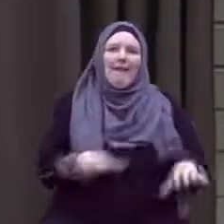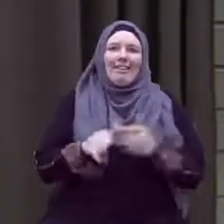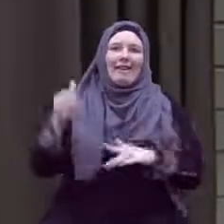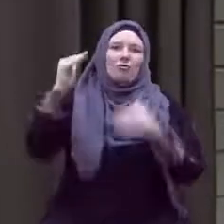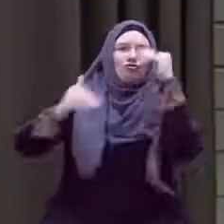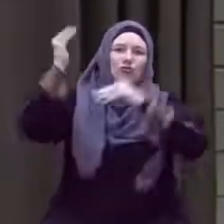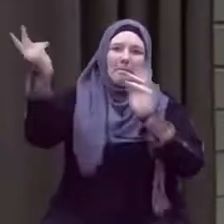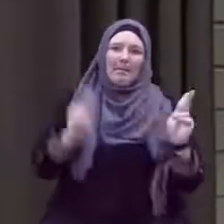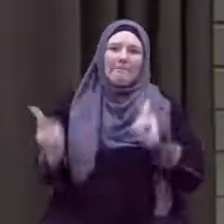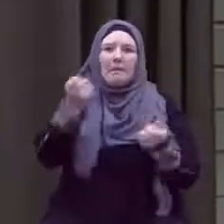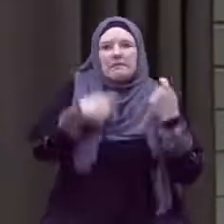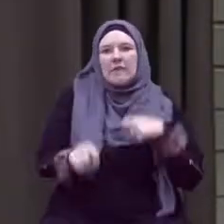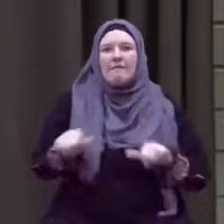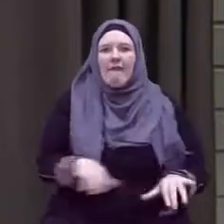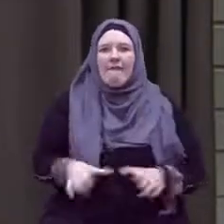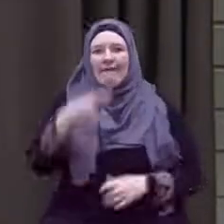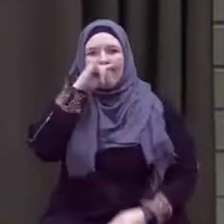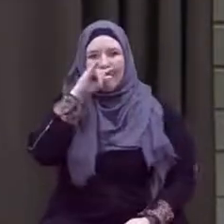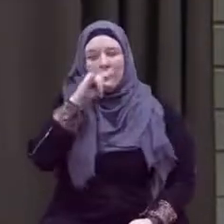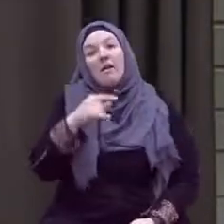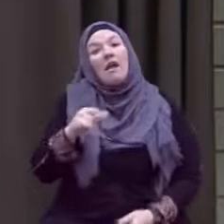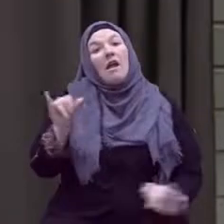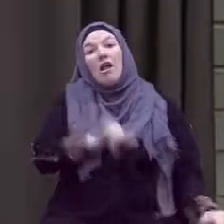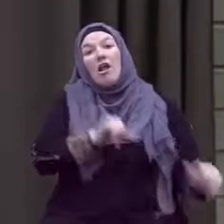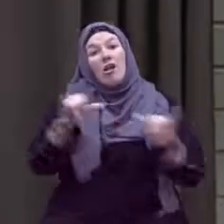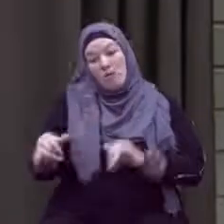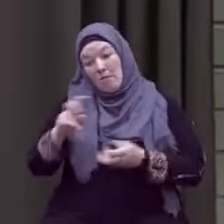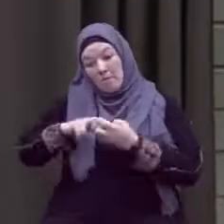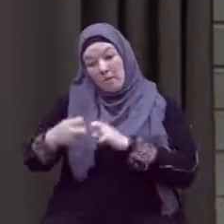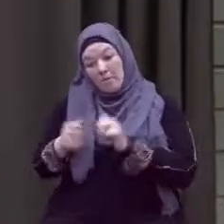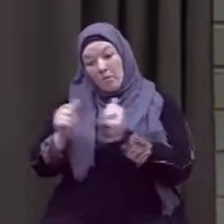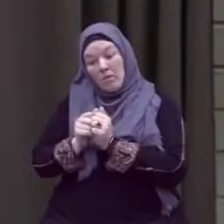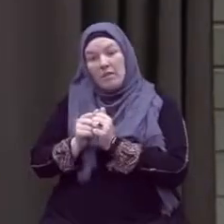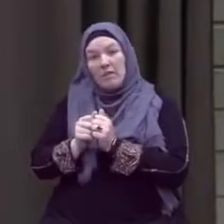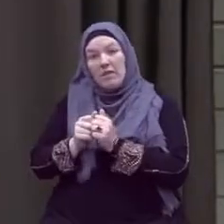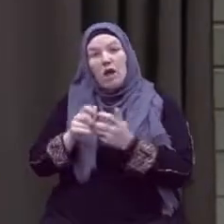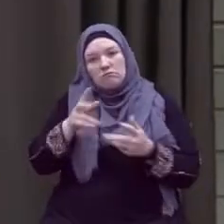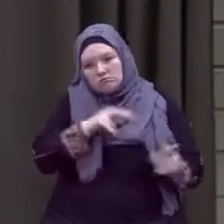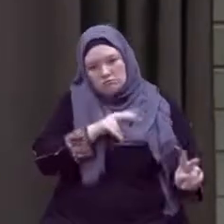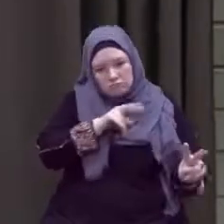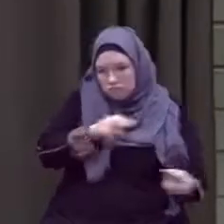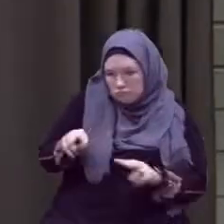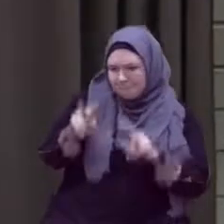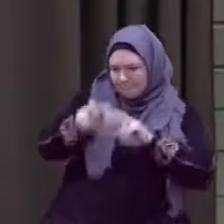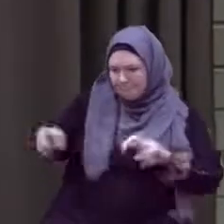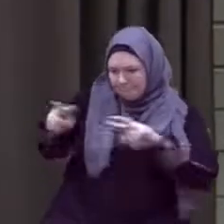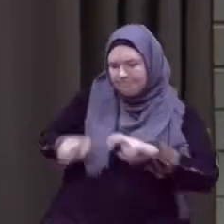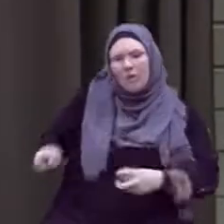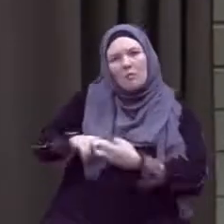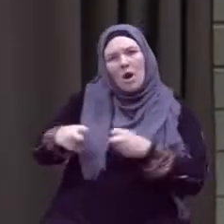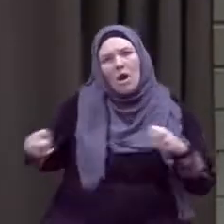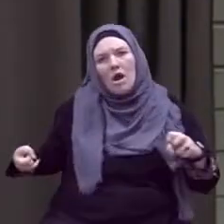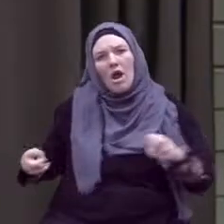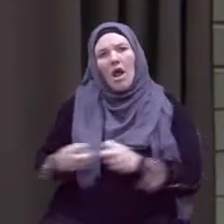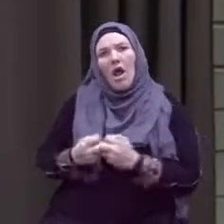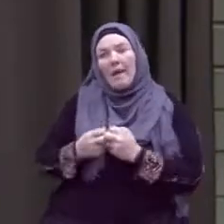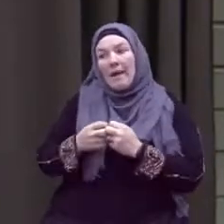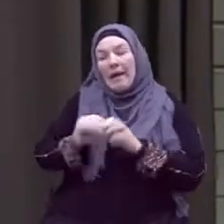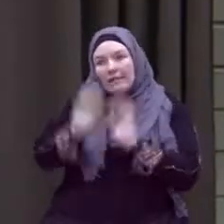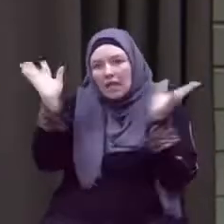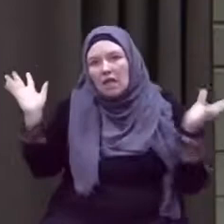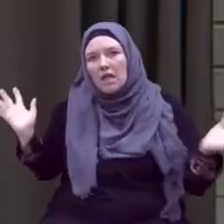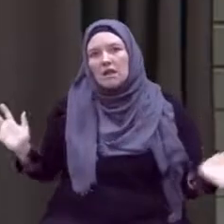grown-up people. Look at problems with an open eye. Look at difficulties and challenges